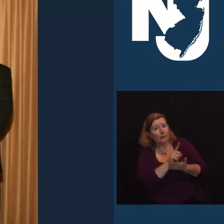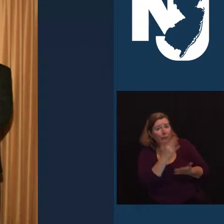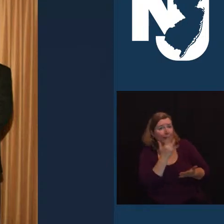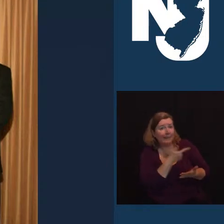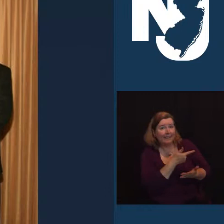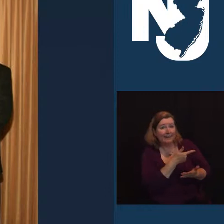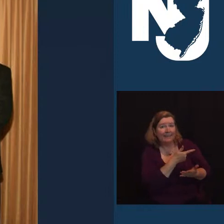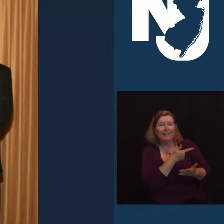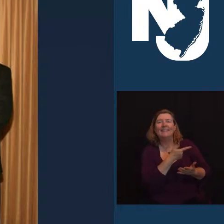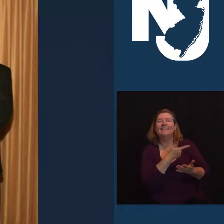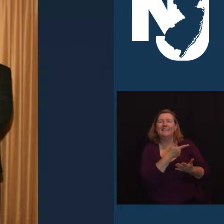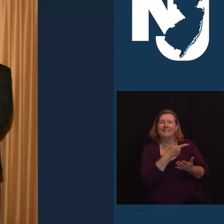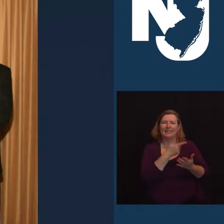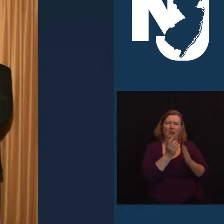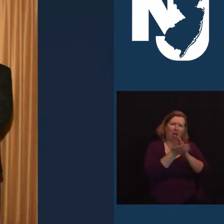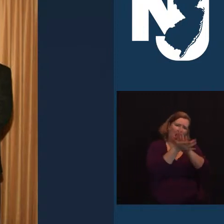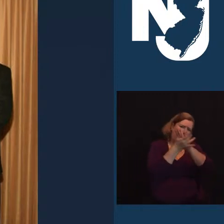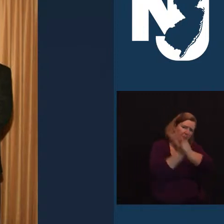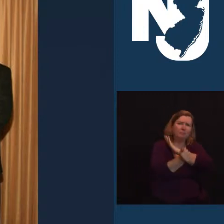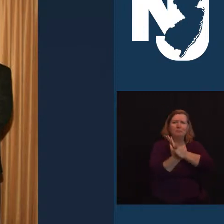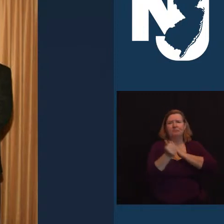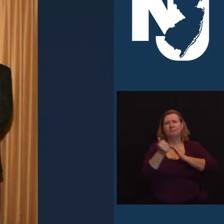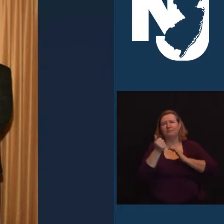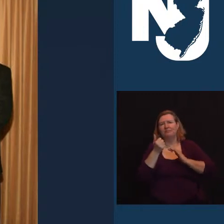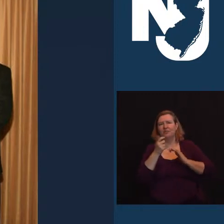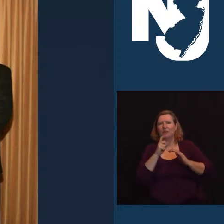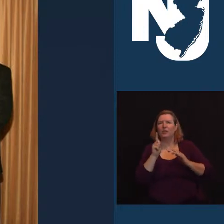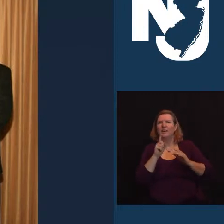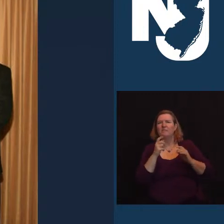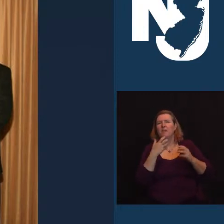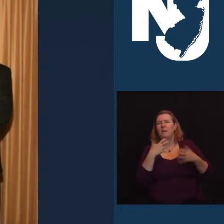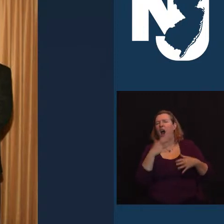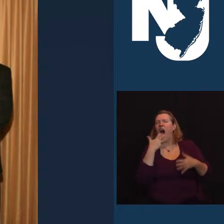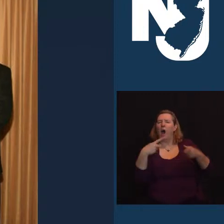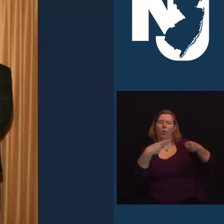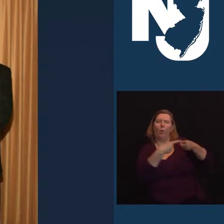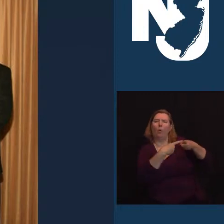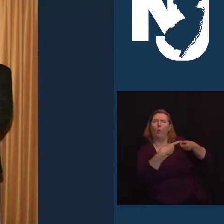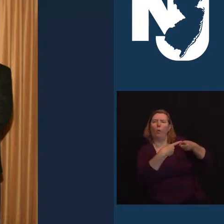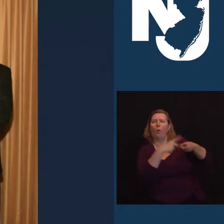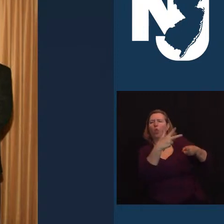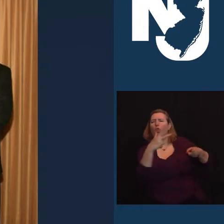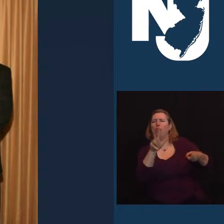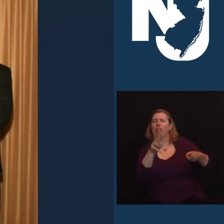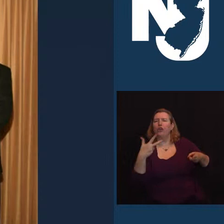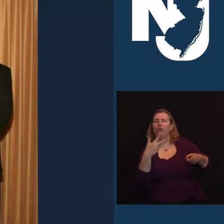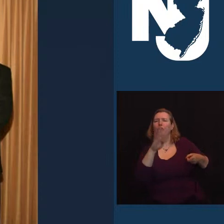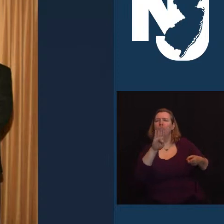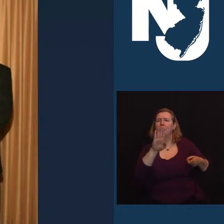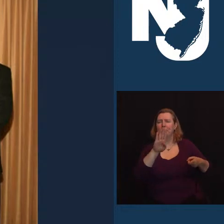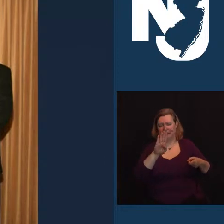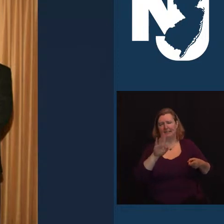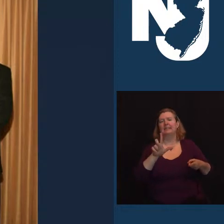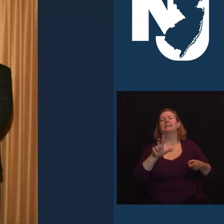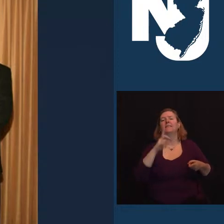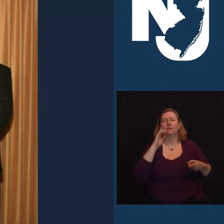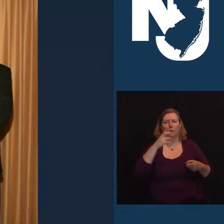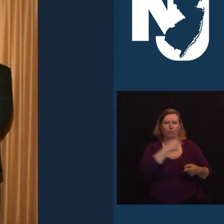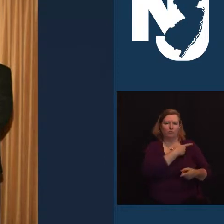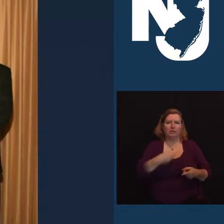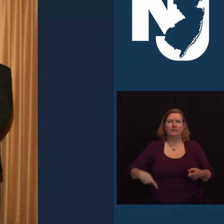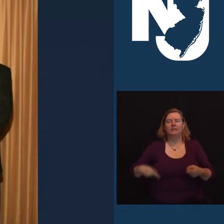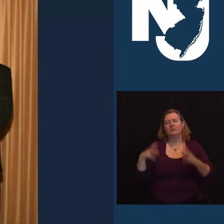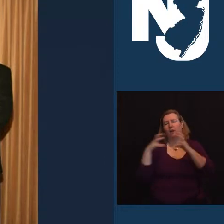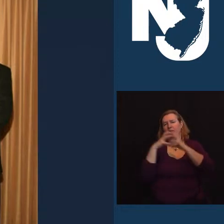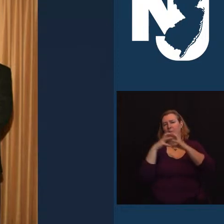abilities as he'd watch her play the hot corner, third base, for her Princeton softball team, where she also had